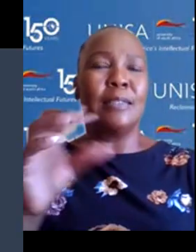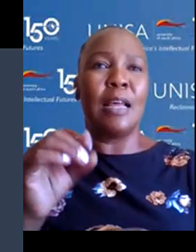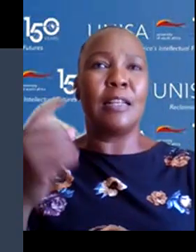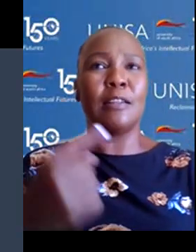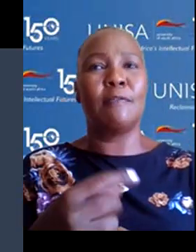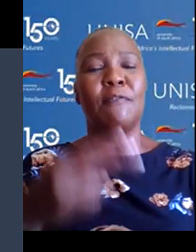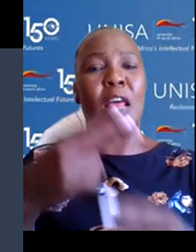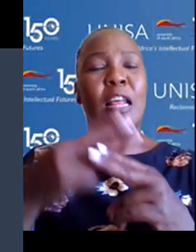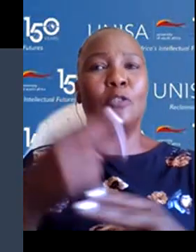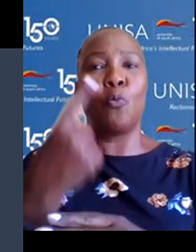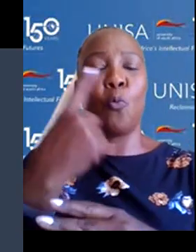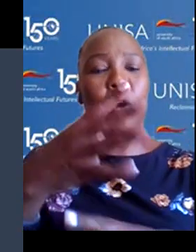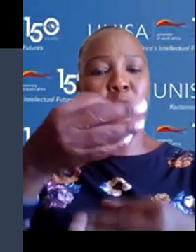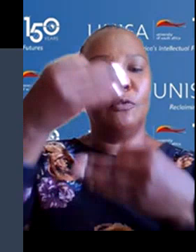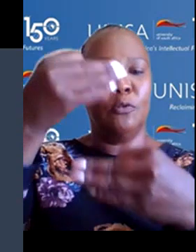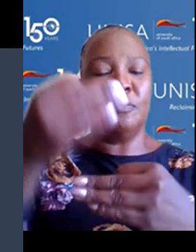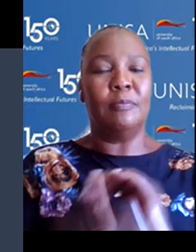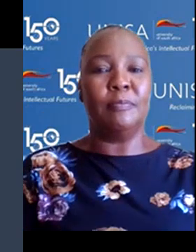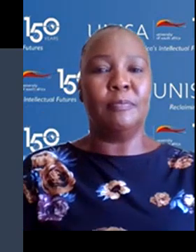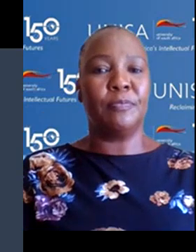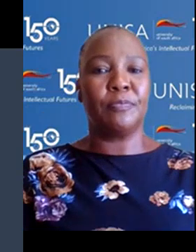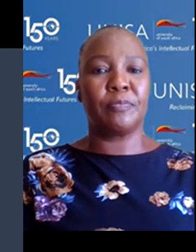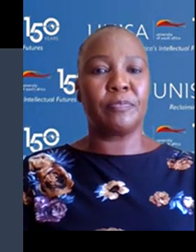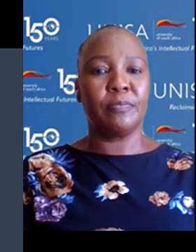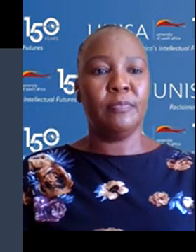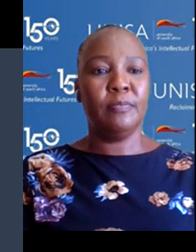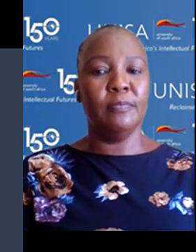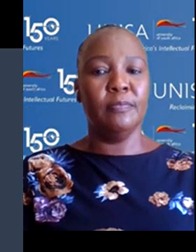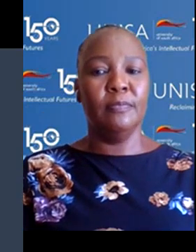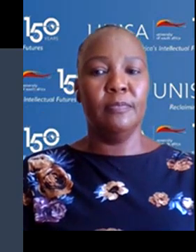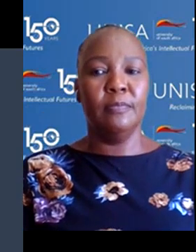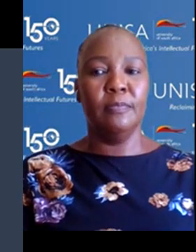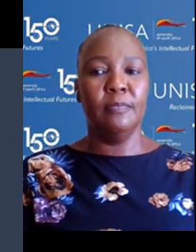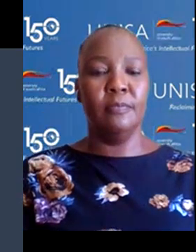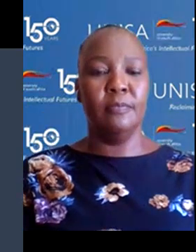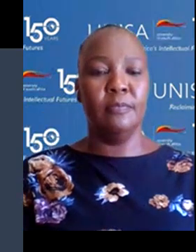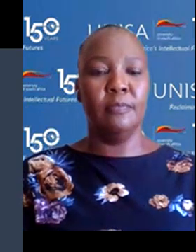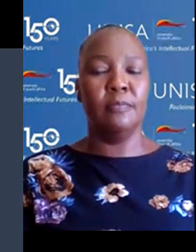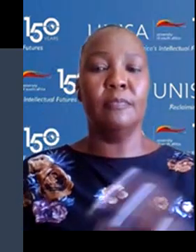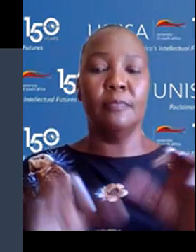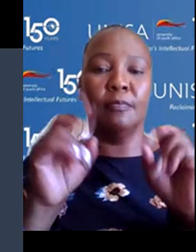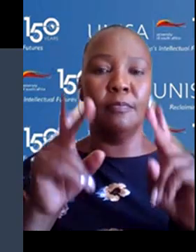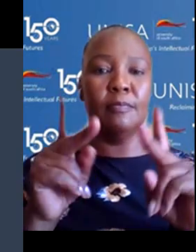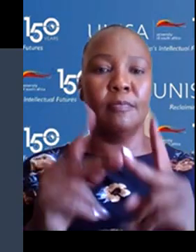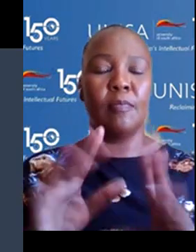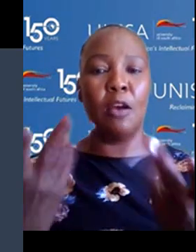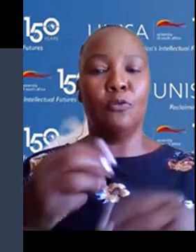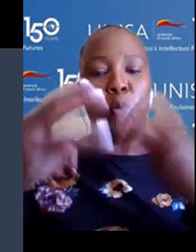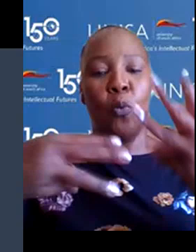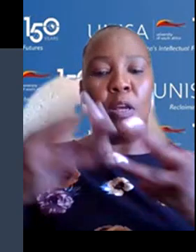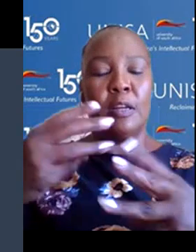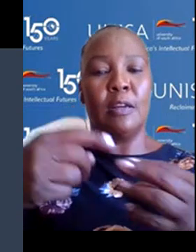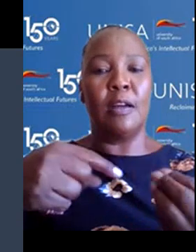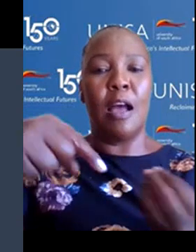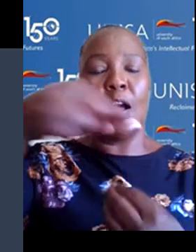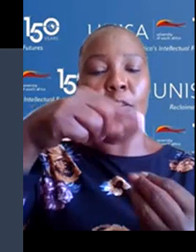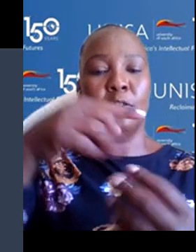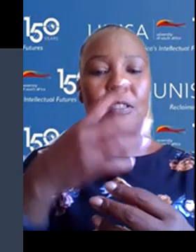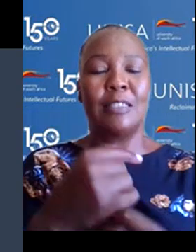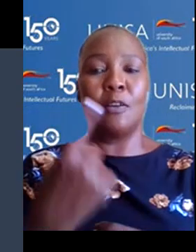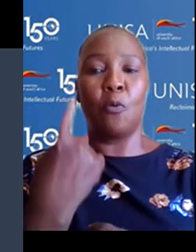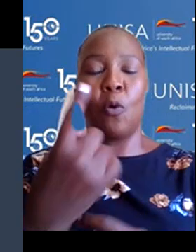document. Okay, so how do we work around this? As I said, OneDrive handles the versioning. So you can all use the same document at the same time, but